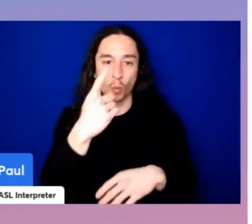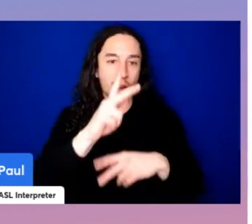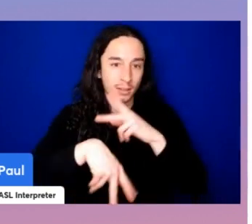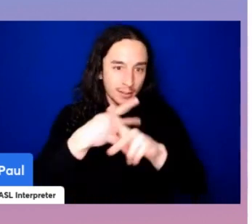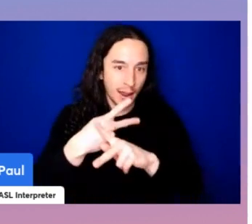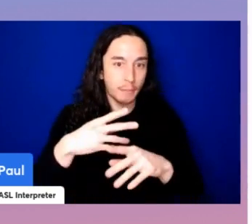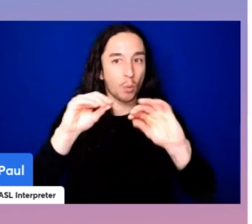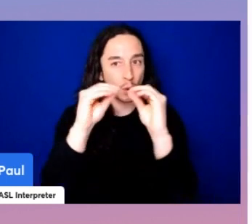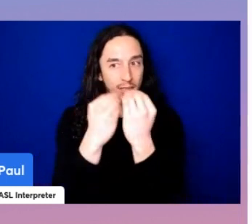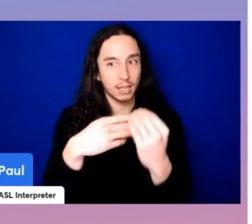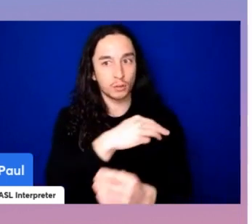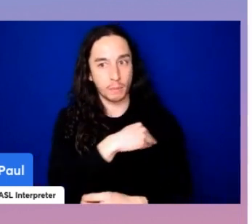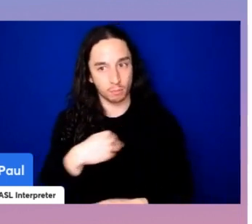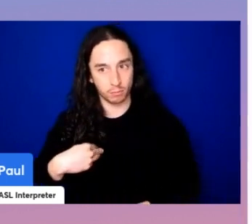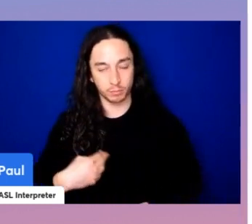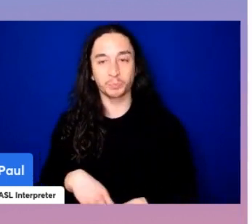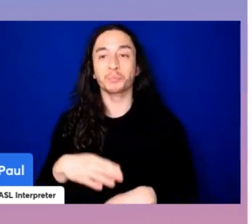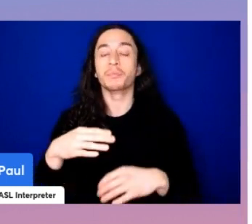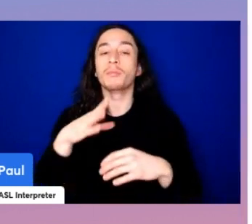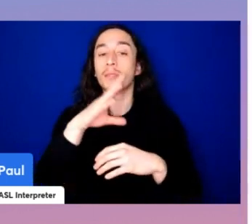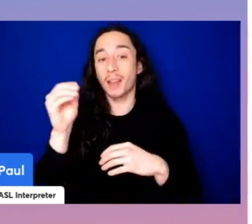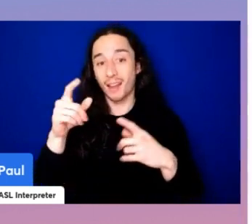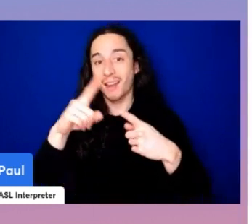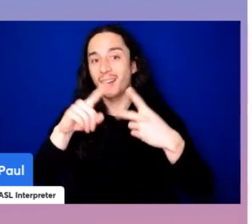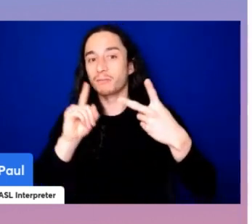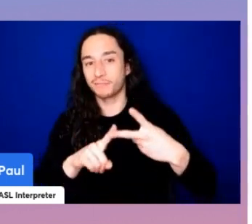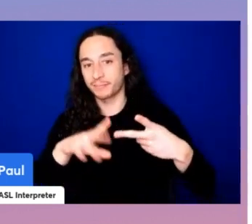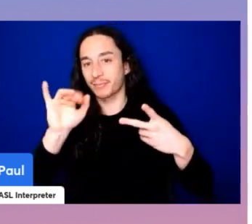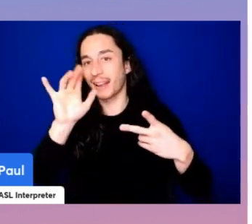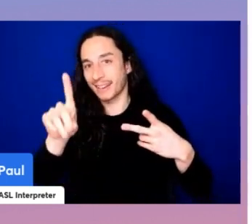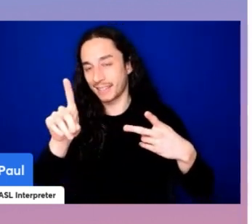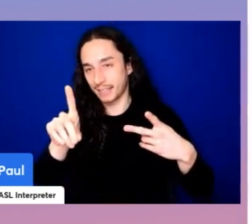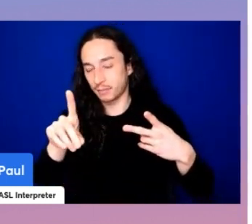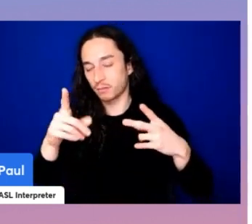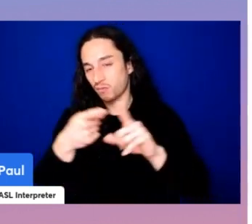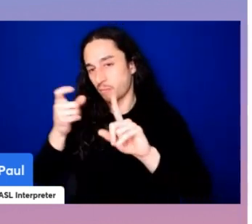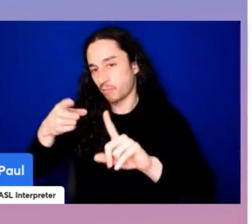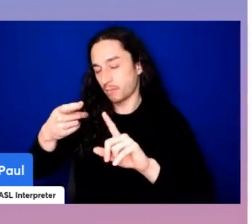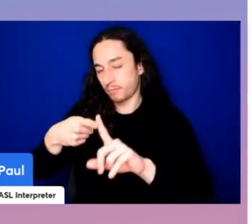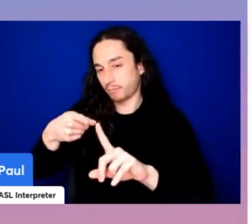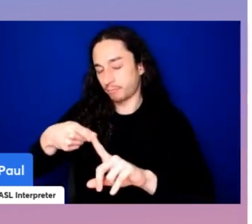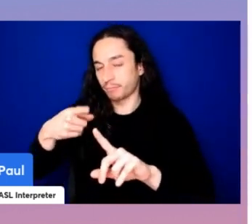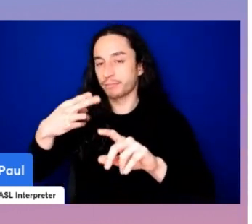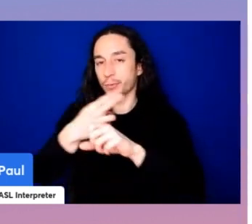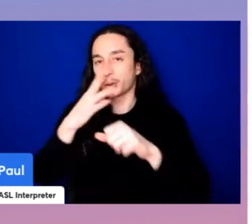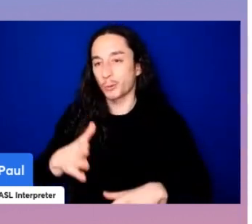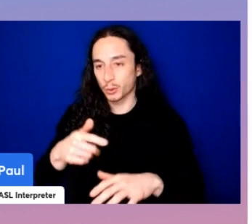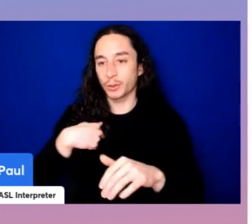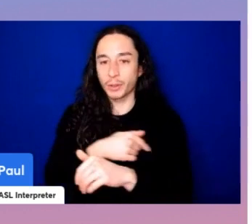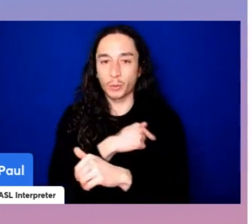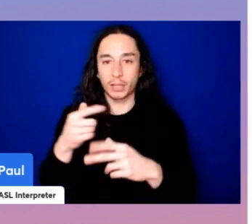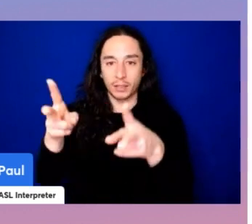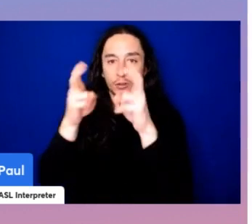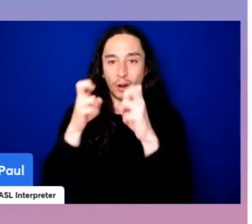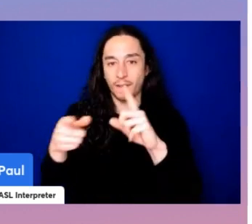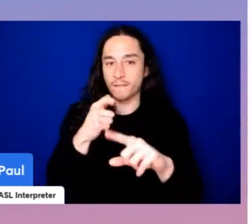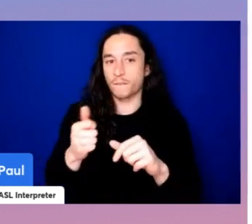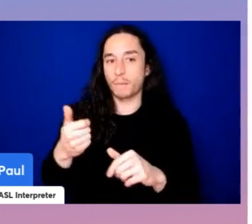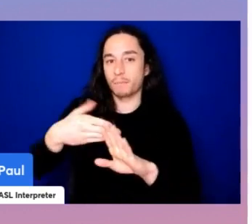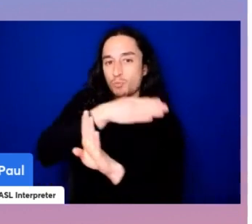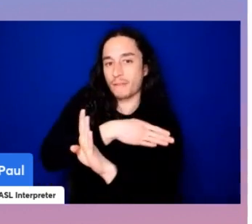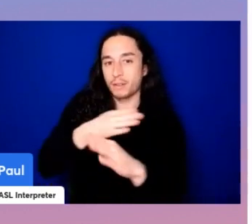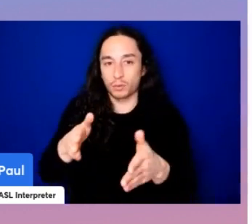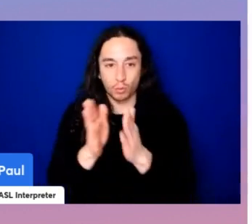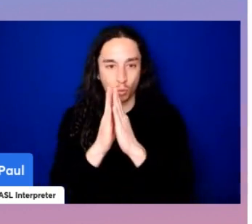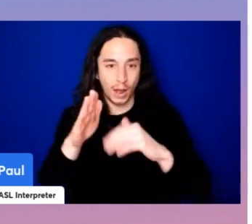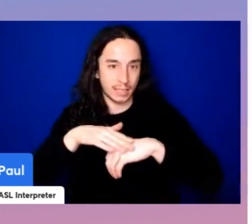organization membership, and of the ID, and it's the ID of the user that we extracted in the previous